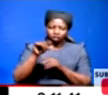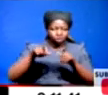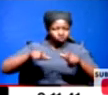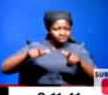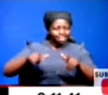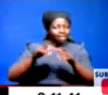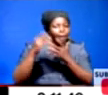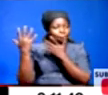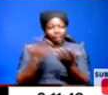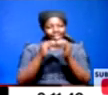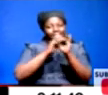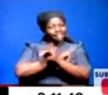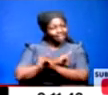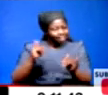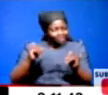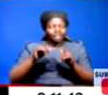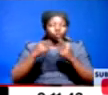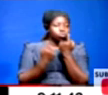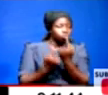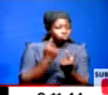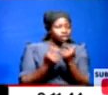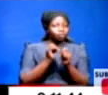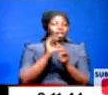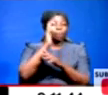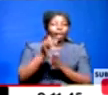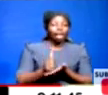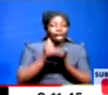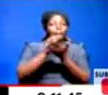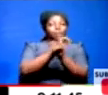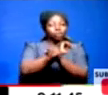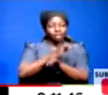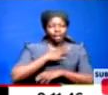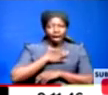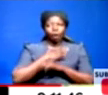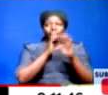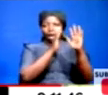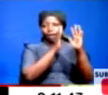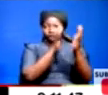cooking, ambaye itasaidia kulinda misitu yetu.